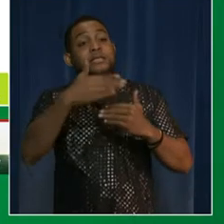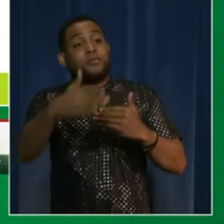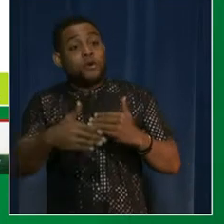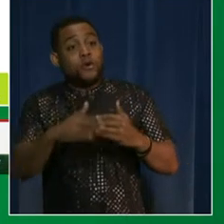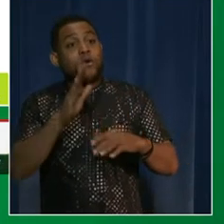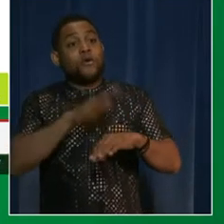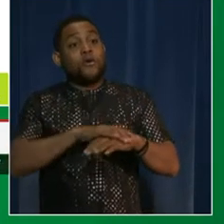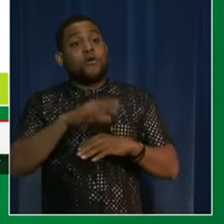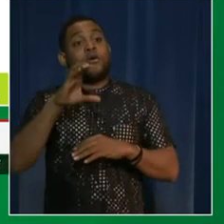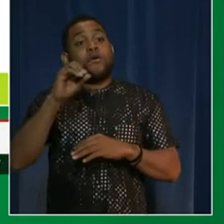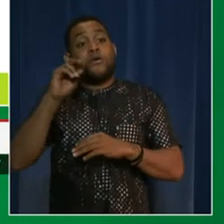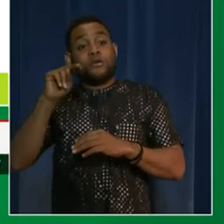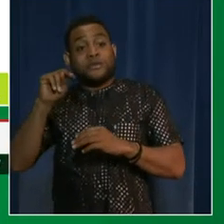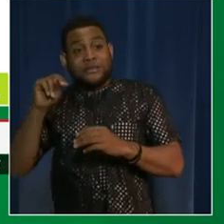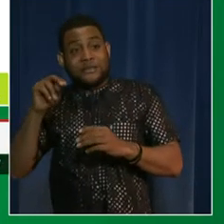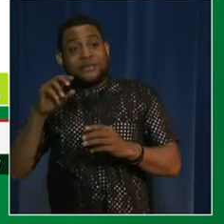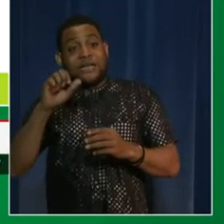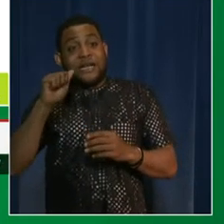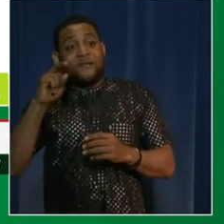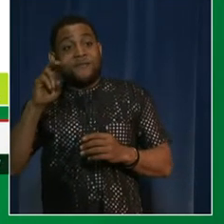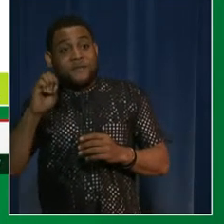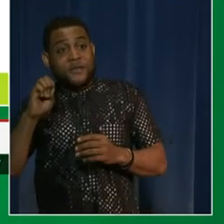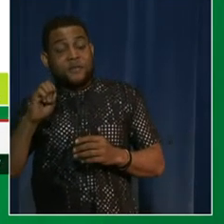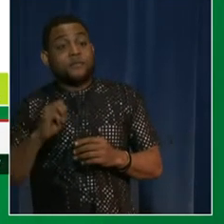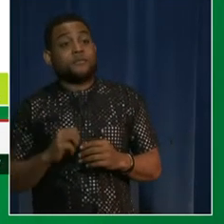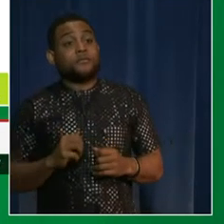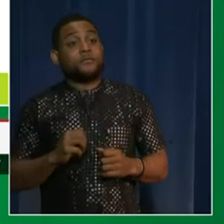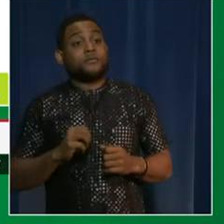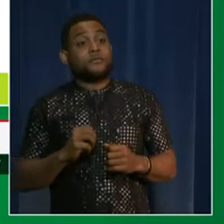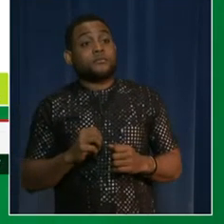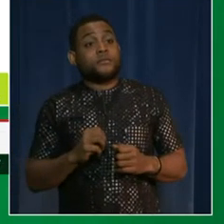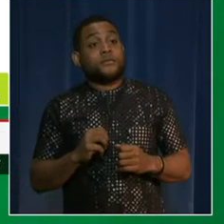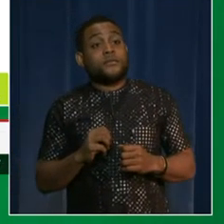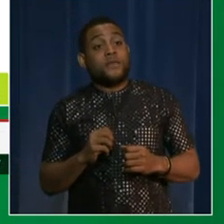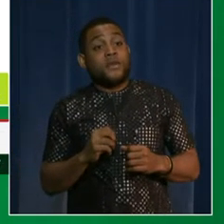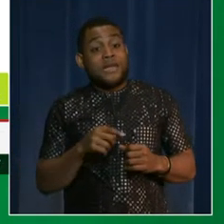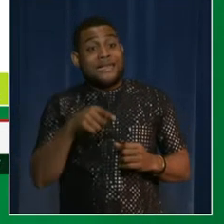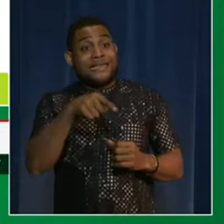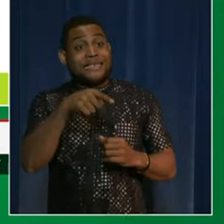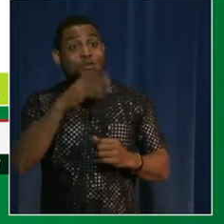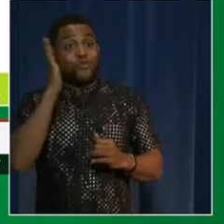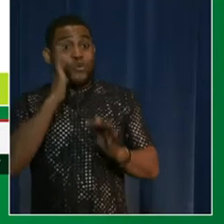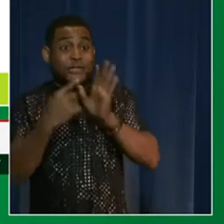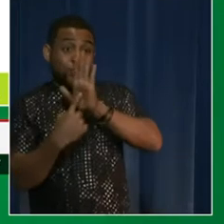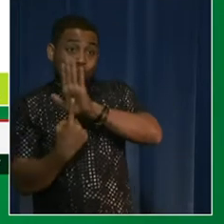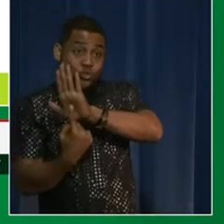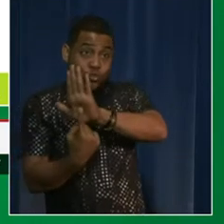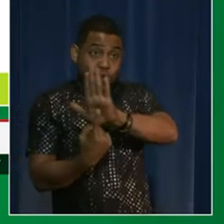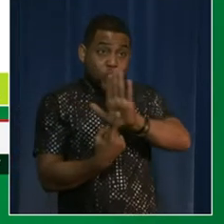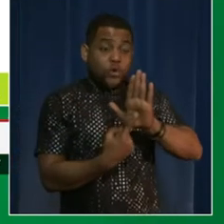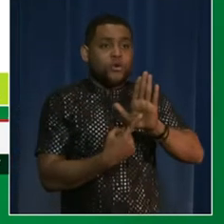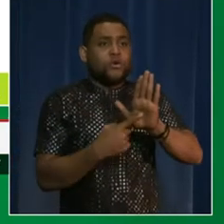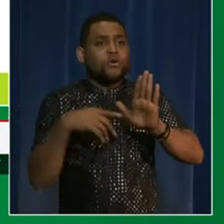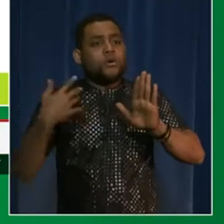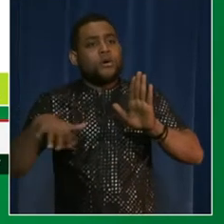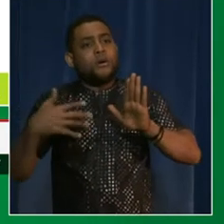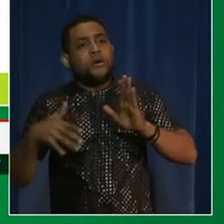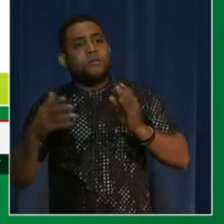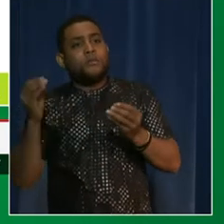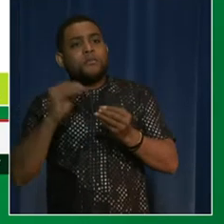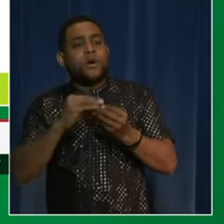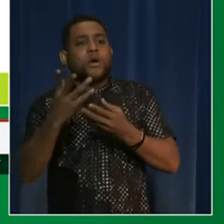Avenue. The SAP will be a guiding vision for inclusive growth and include